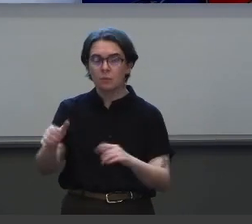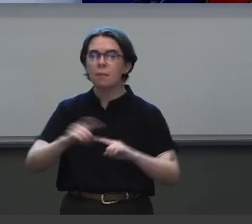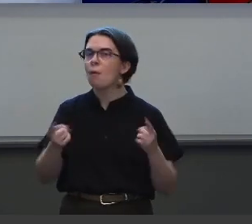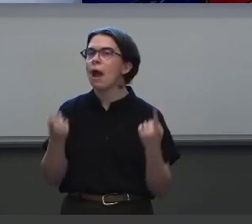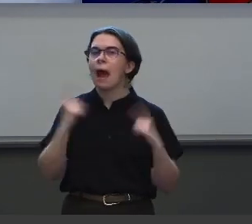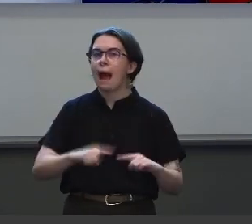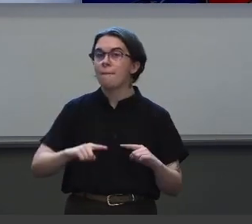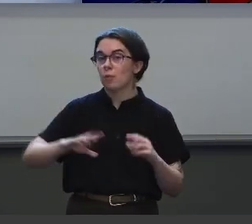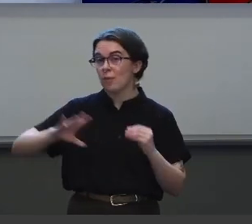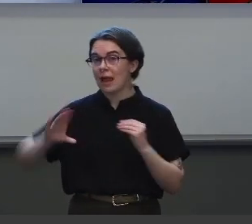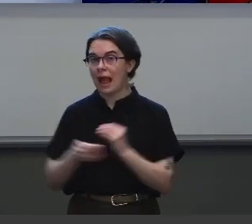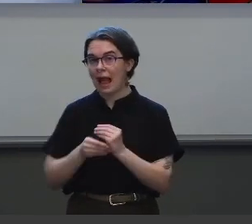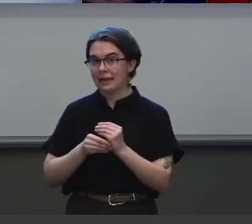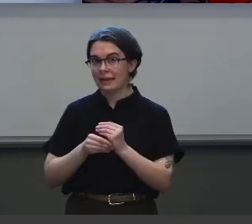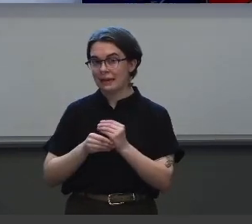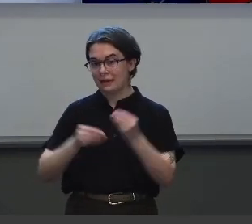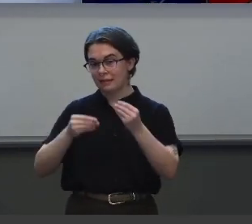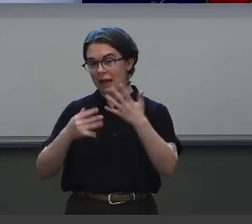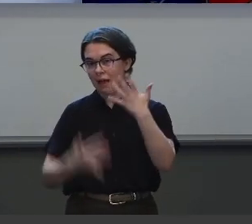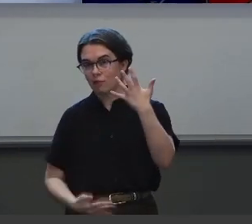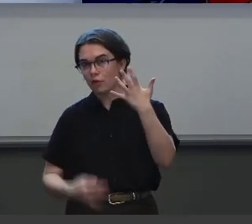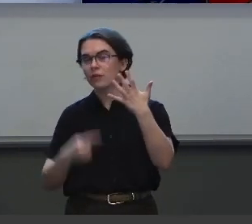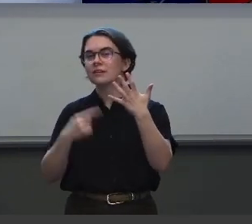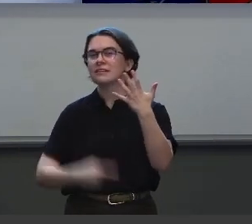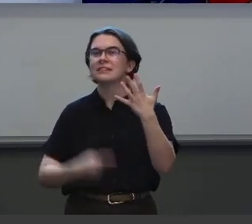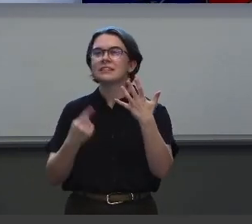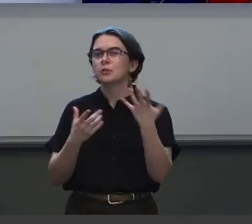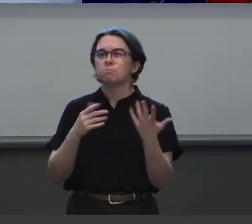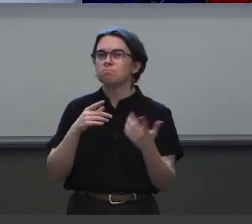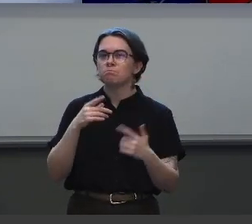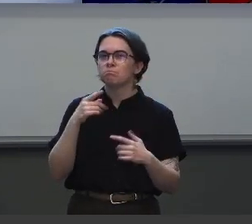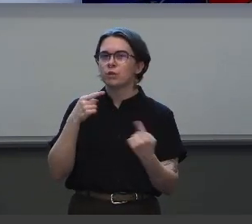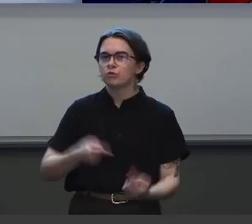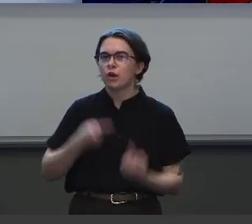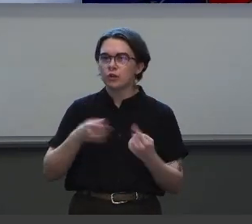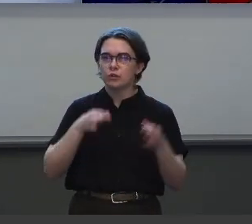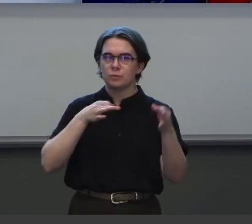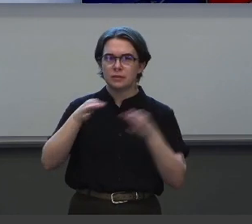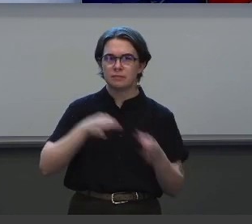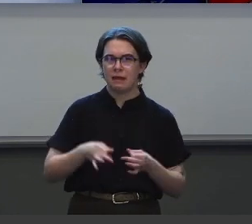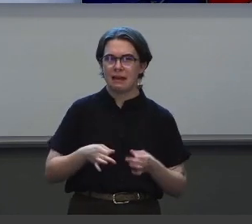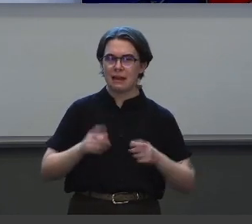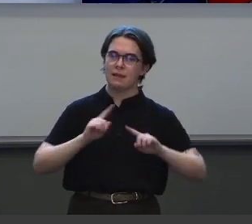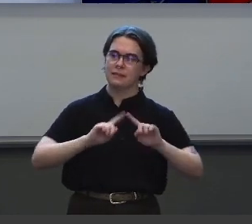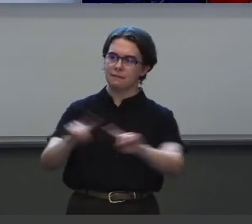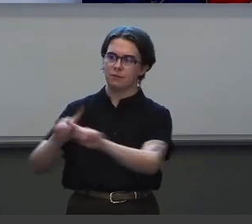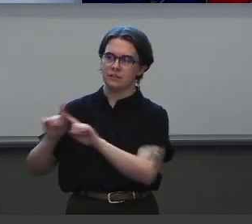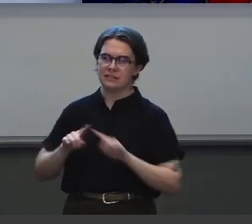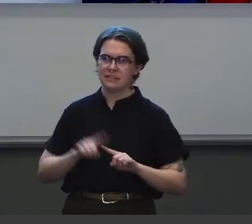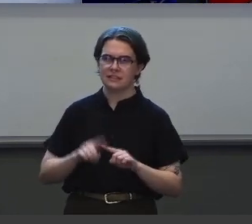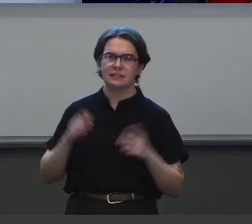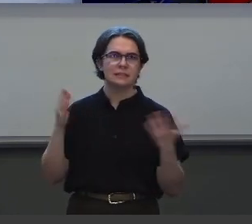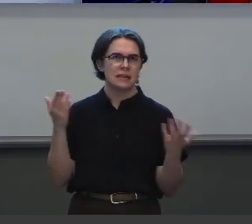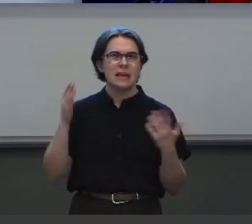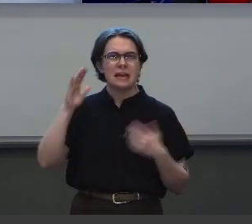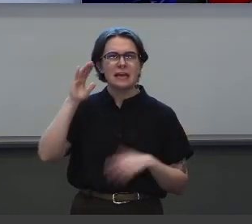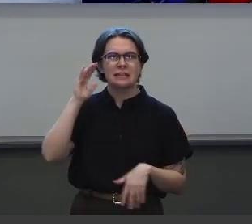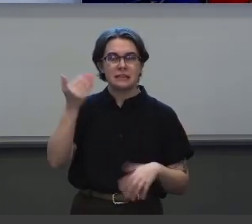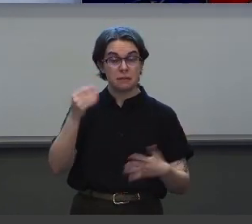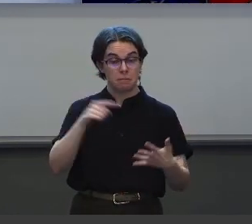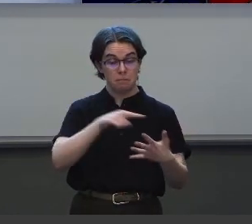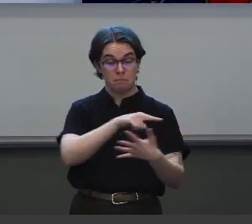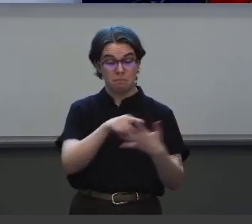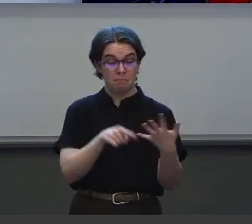groups, we weren't able to explain new variants. What that means is the new groups were just replicates of these